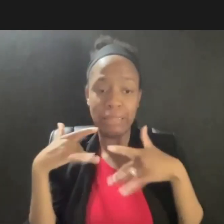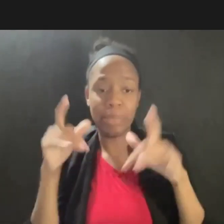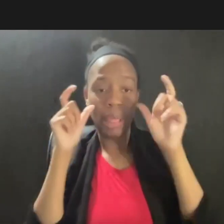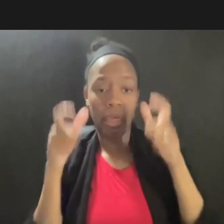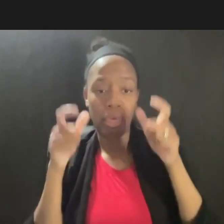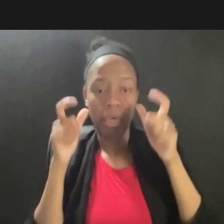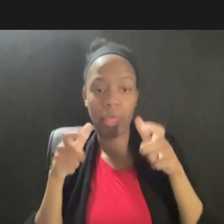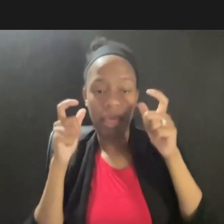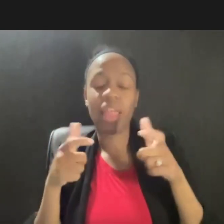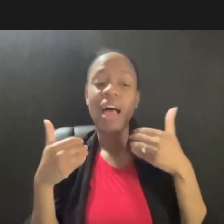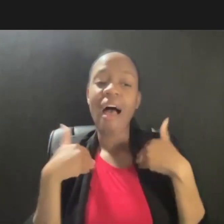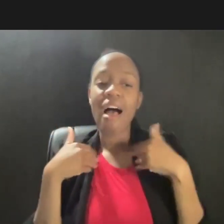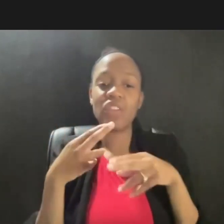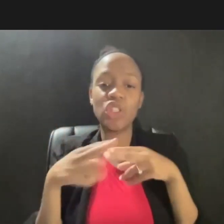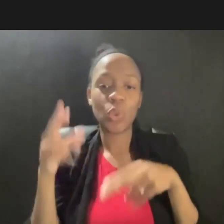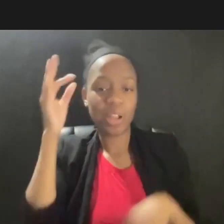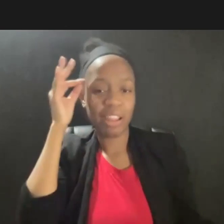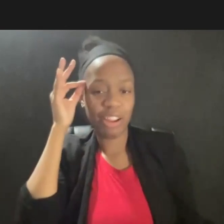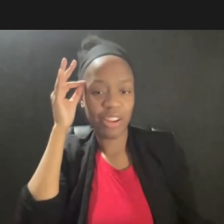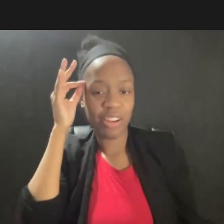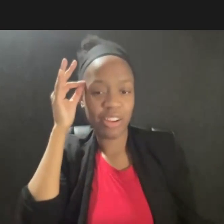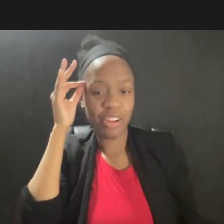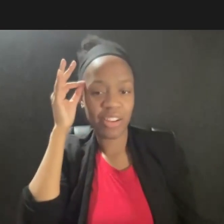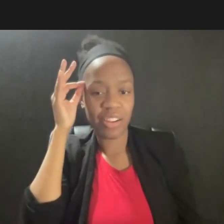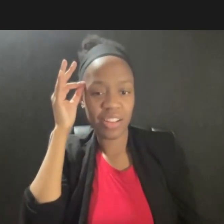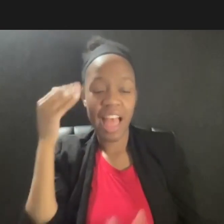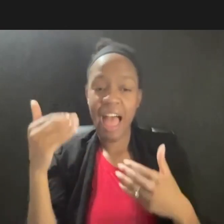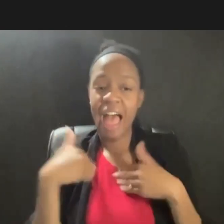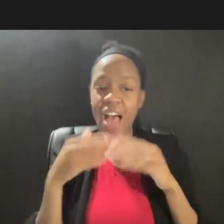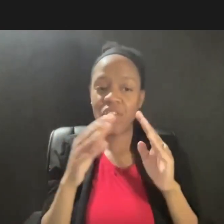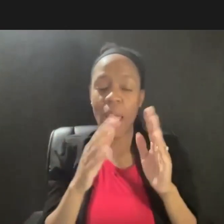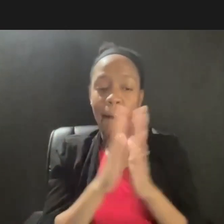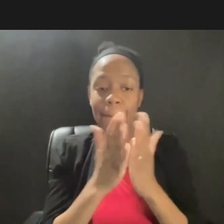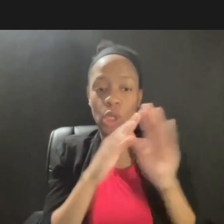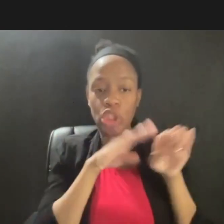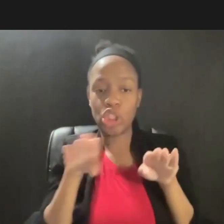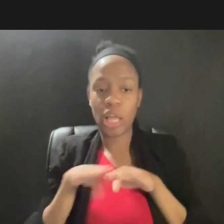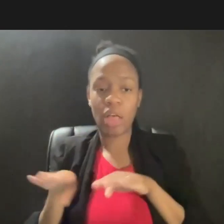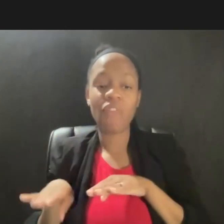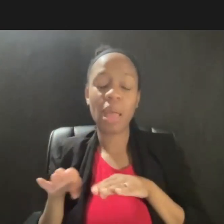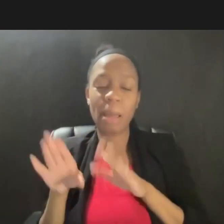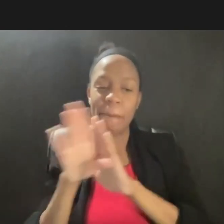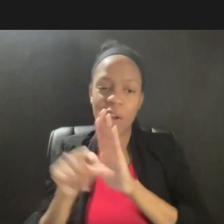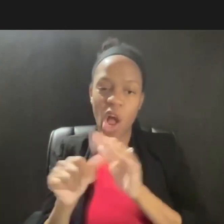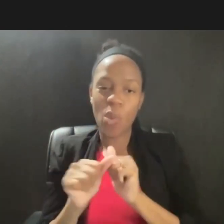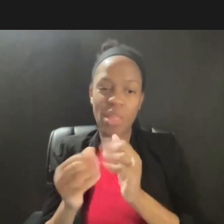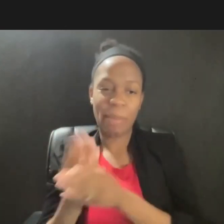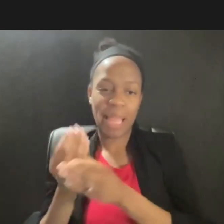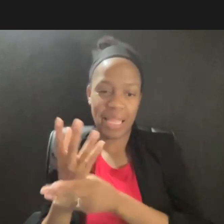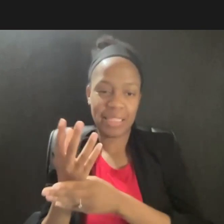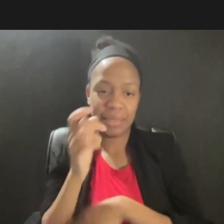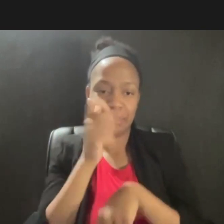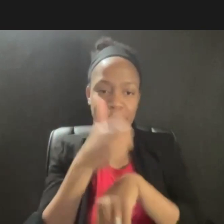have short hair. I have a bookshelf in the background with my plants. Um, So